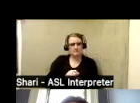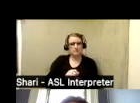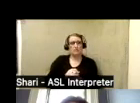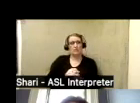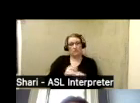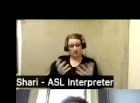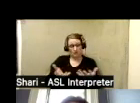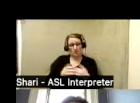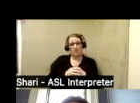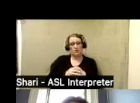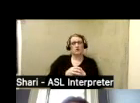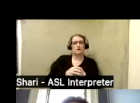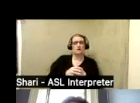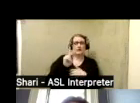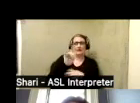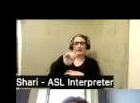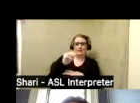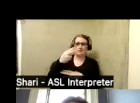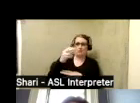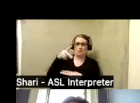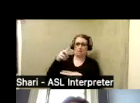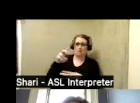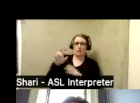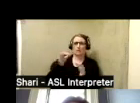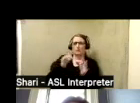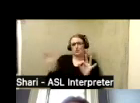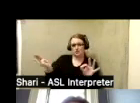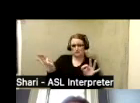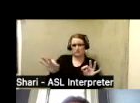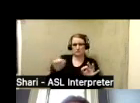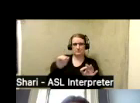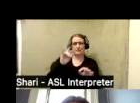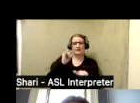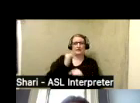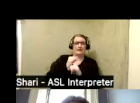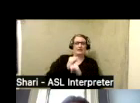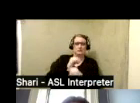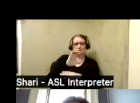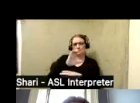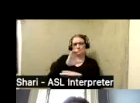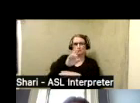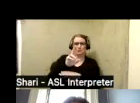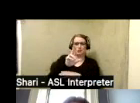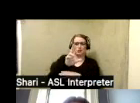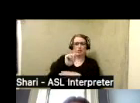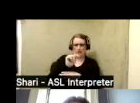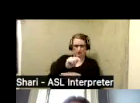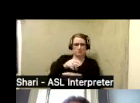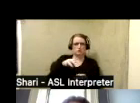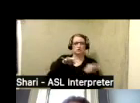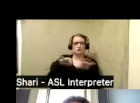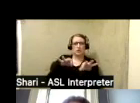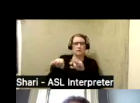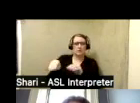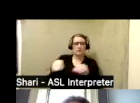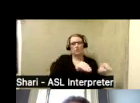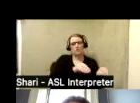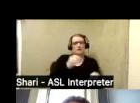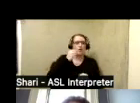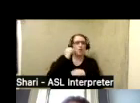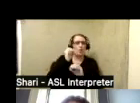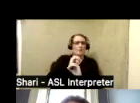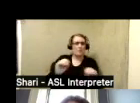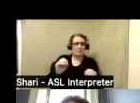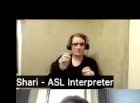The anthropologist Kim Hopper coined the term the institutional circuit to describe the movement of homeless individuals